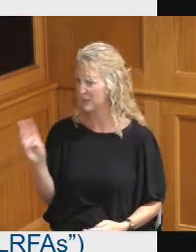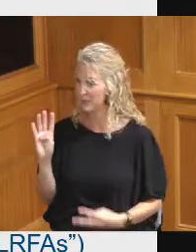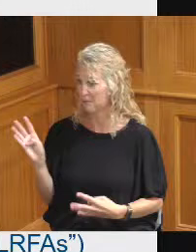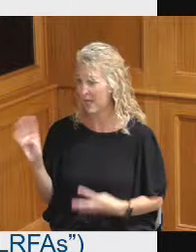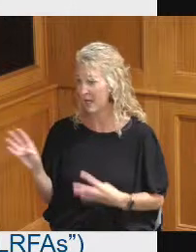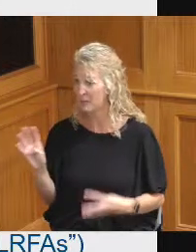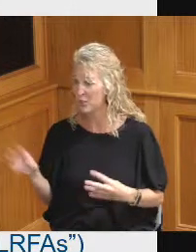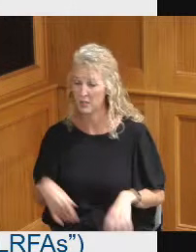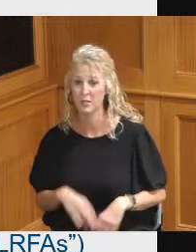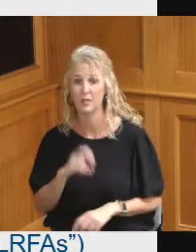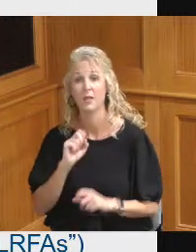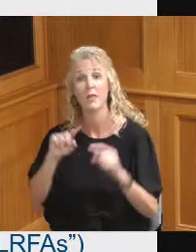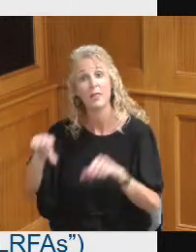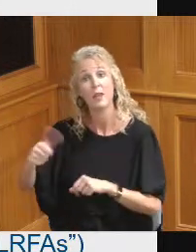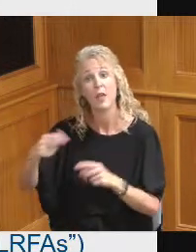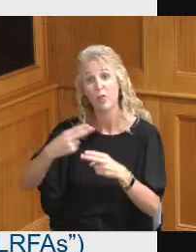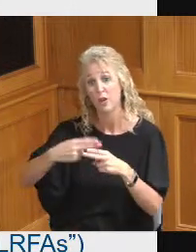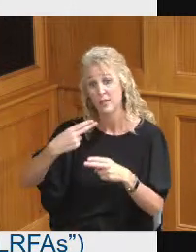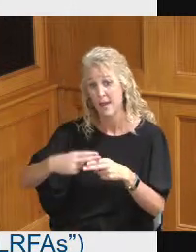it is